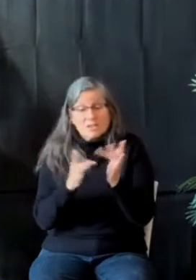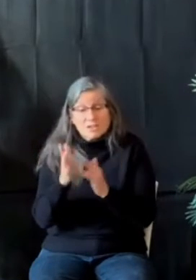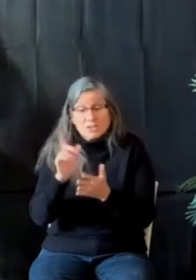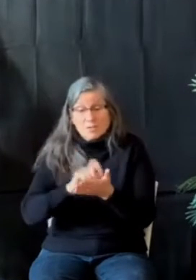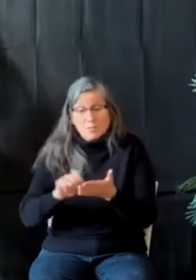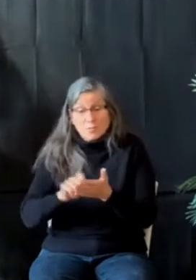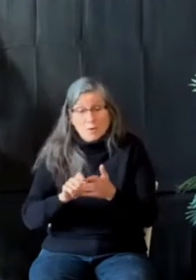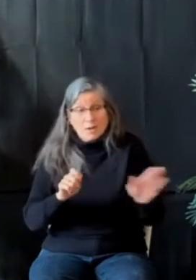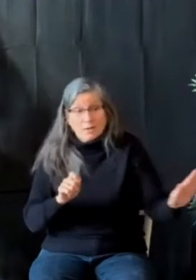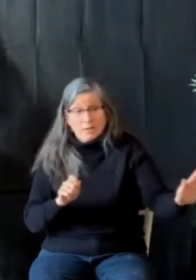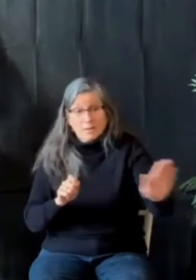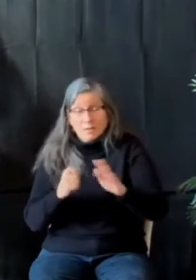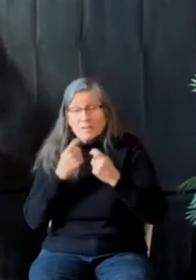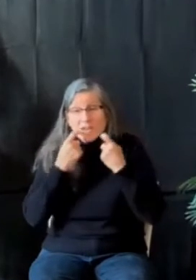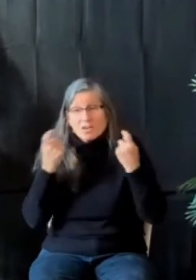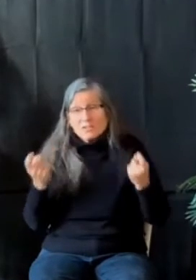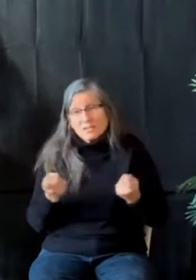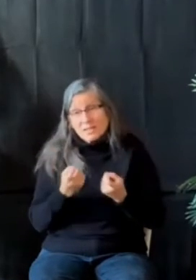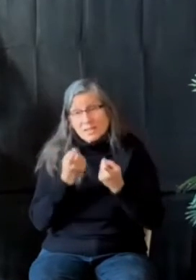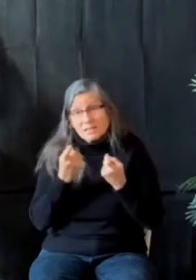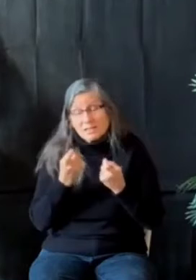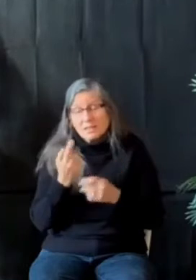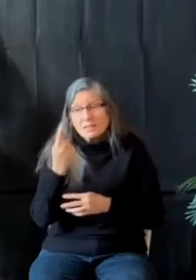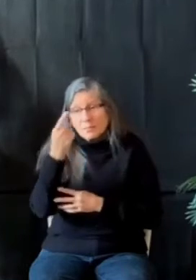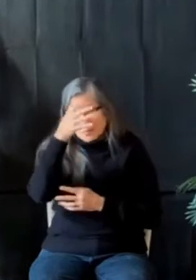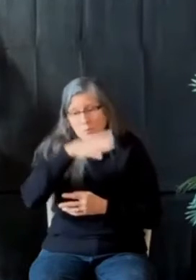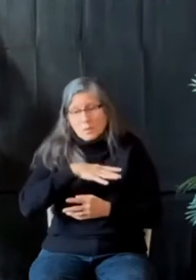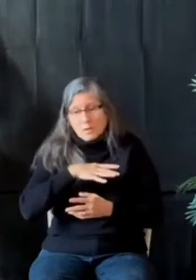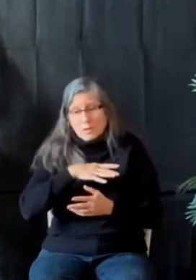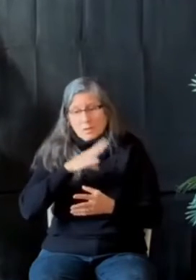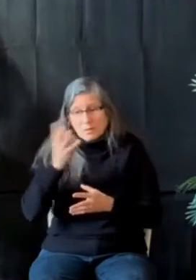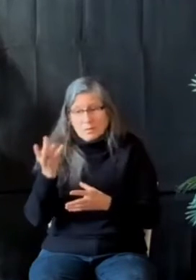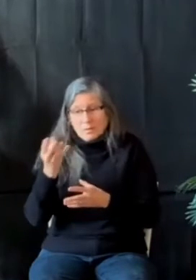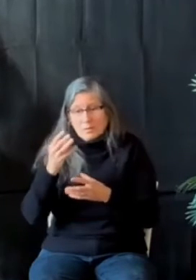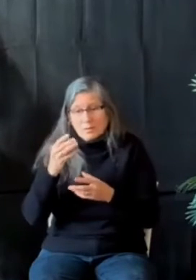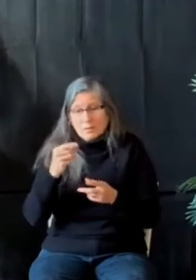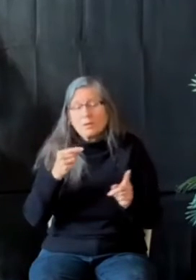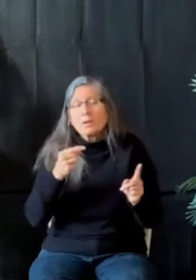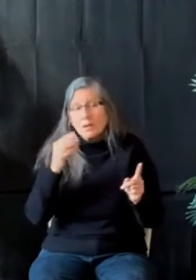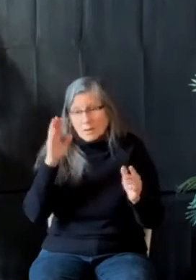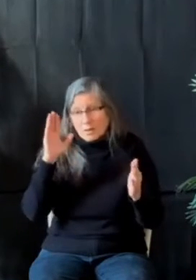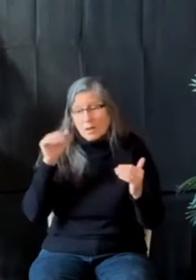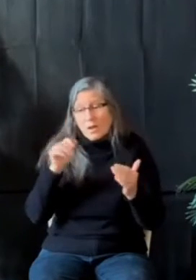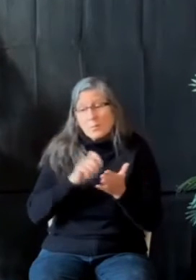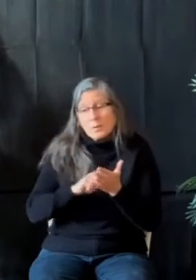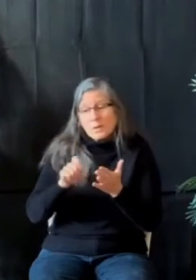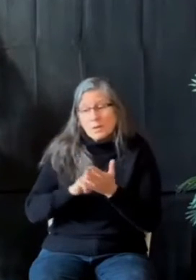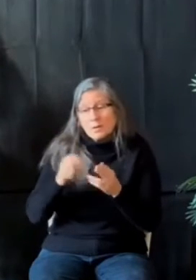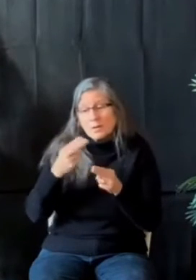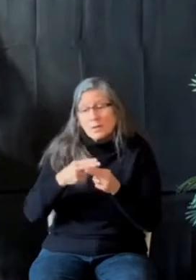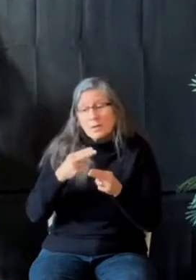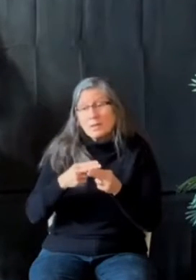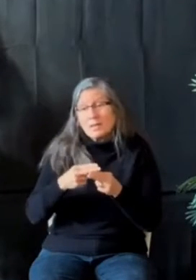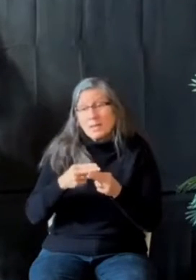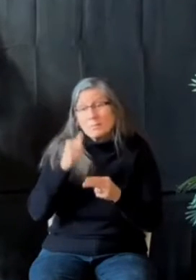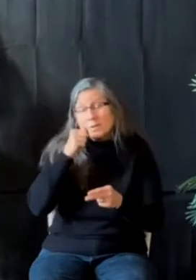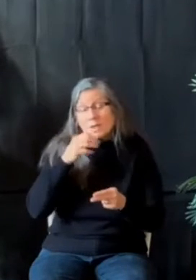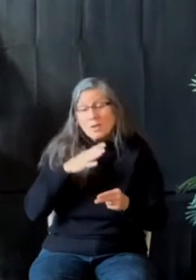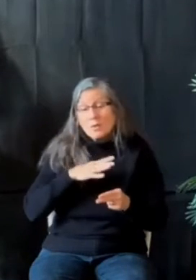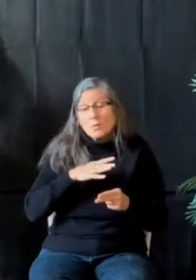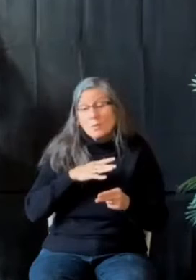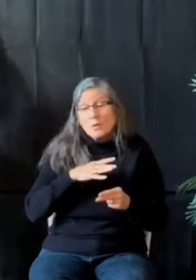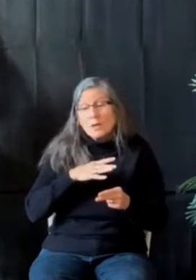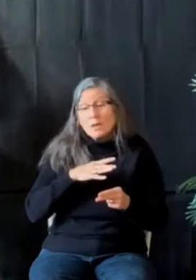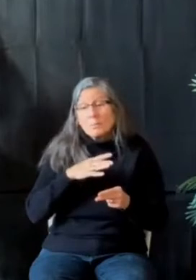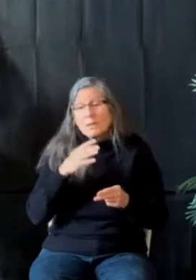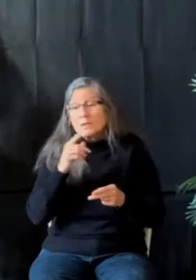those who were in the crowd. And then one guy he put in there, he said, I hope he was writing the names of the women that the men had